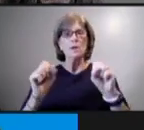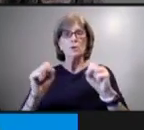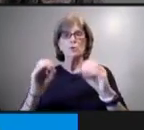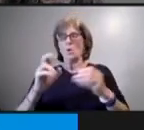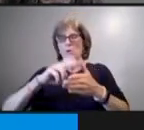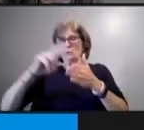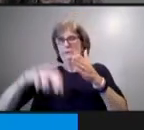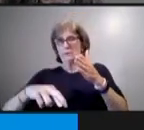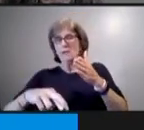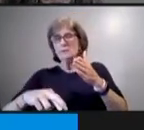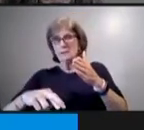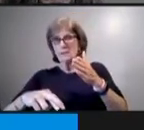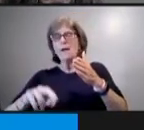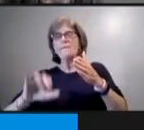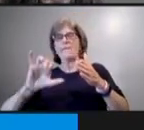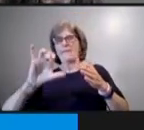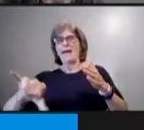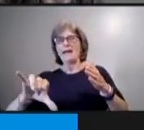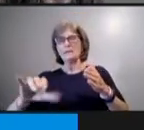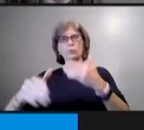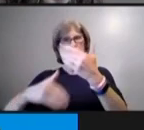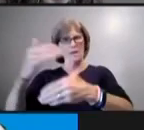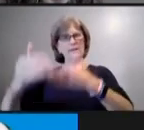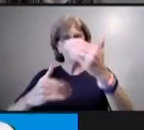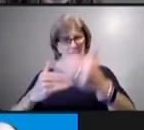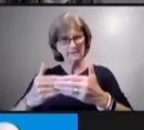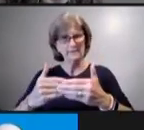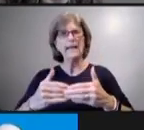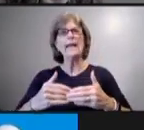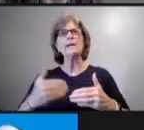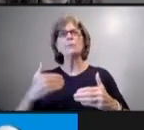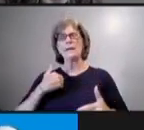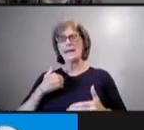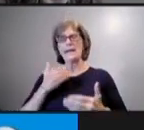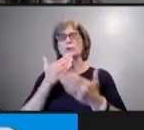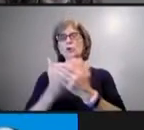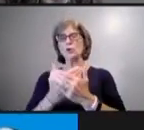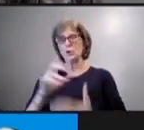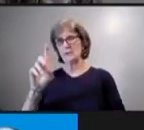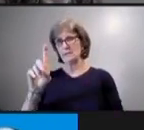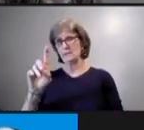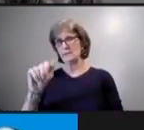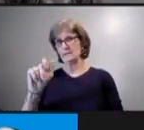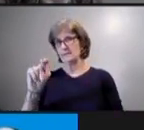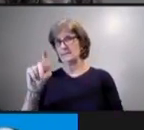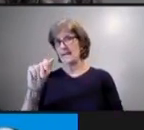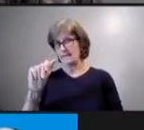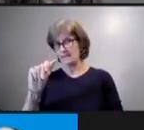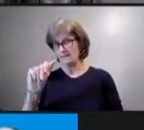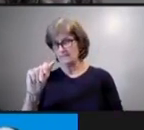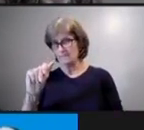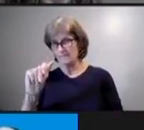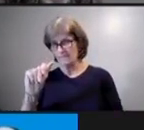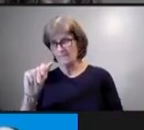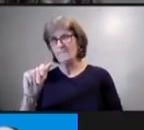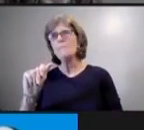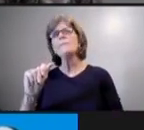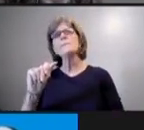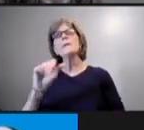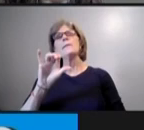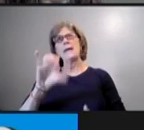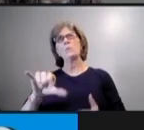As the data system was adapted to allow us to pay all of these funding sources at the same time, that happened at the end of